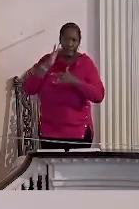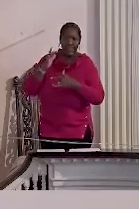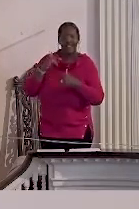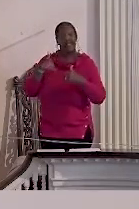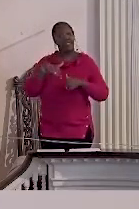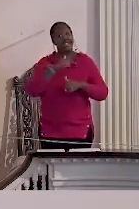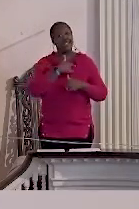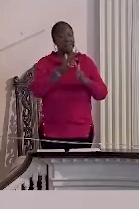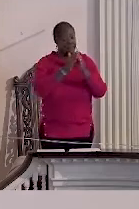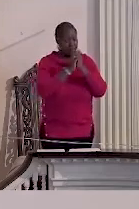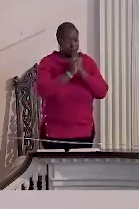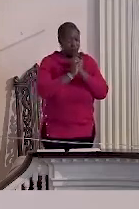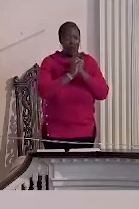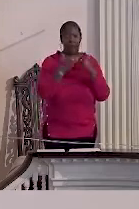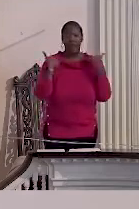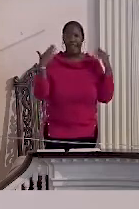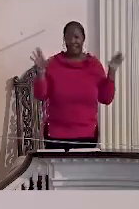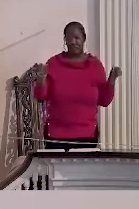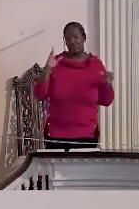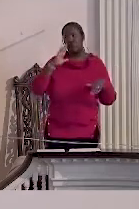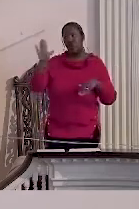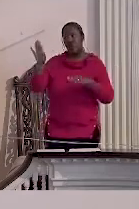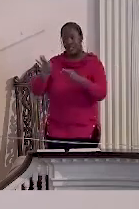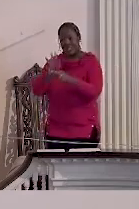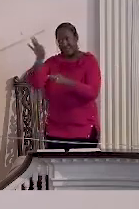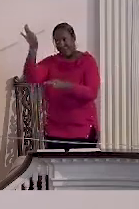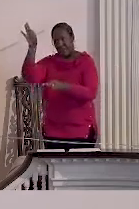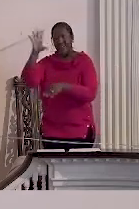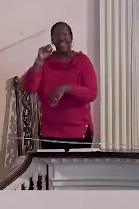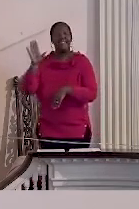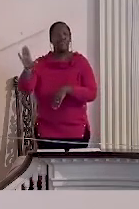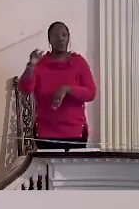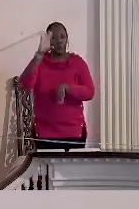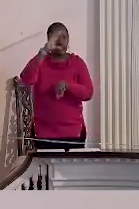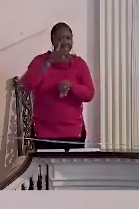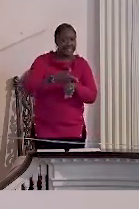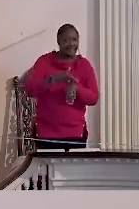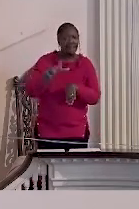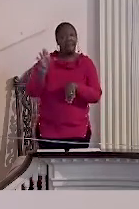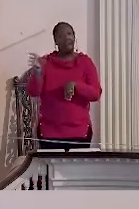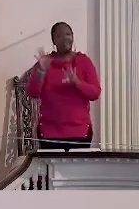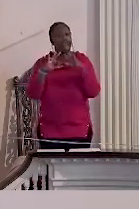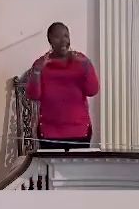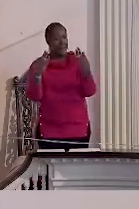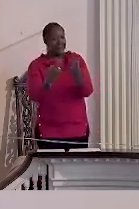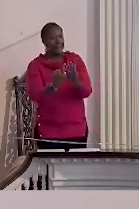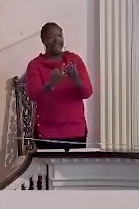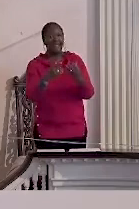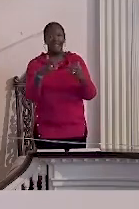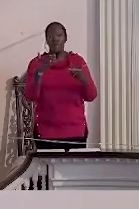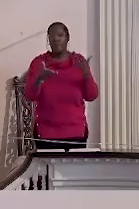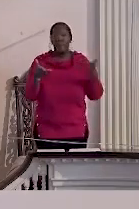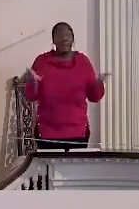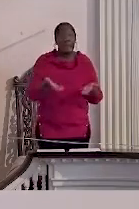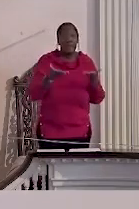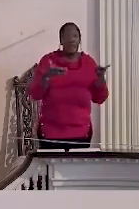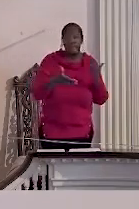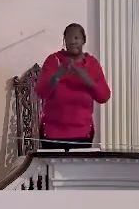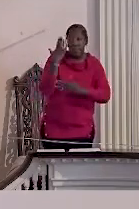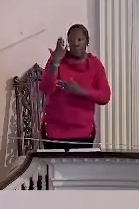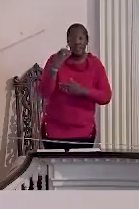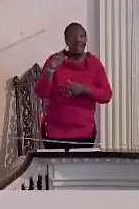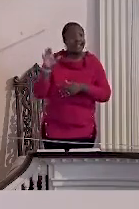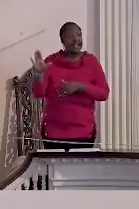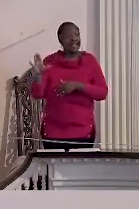spirit as she wished, and for Stephen and Kendra, who may be here this morning, and that entire family in this time